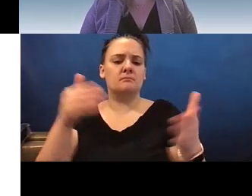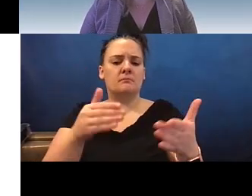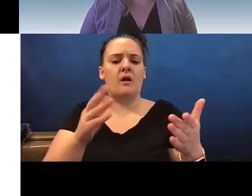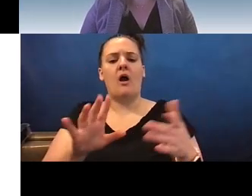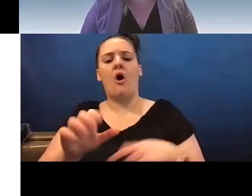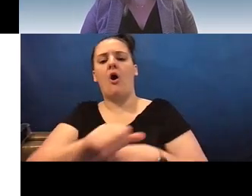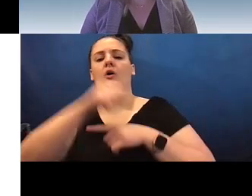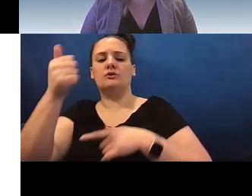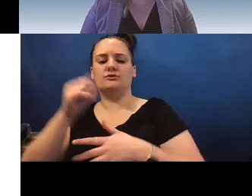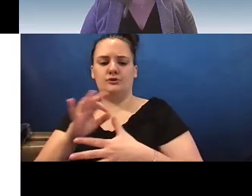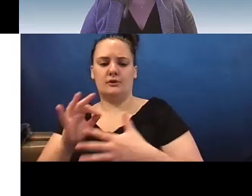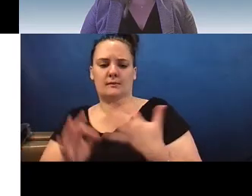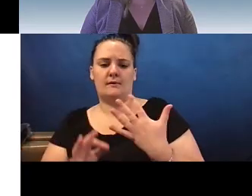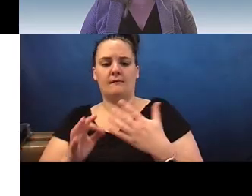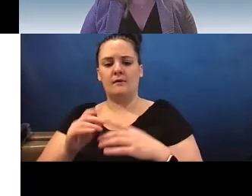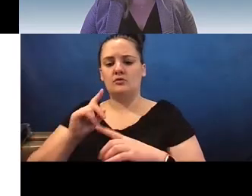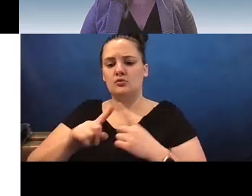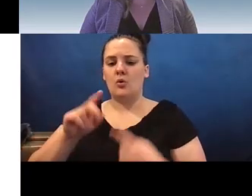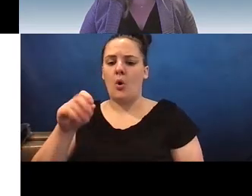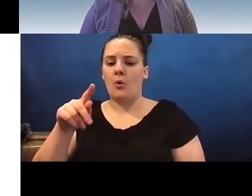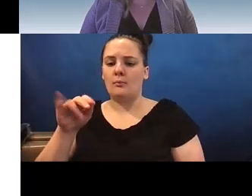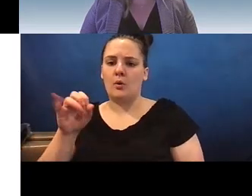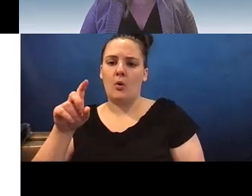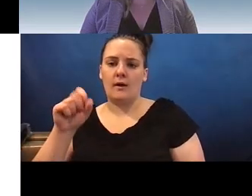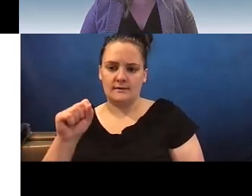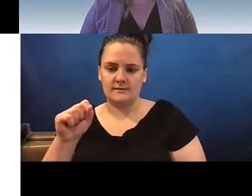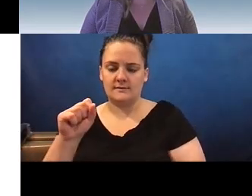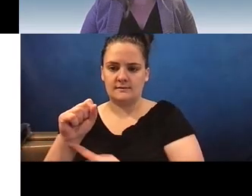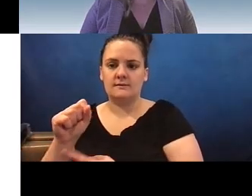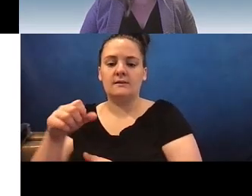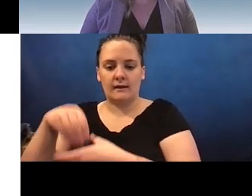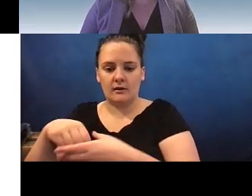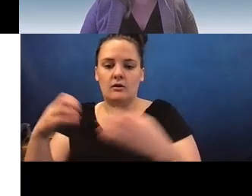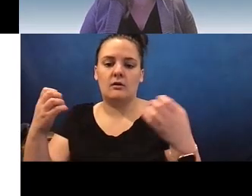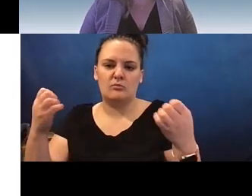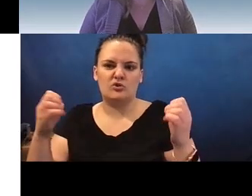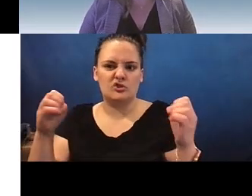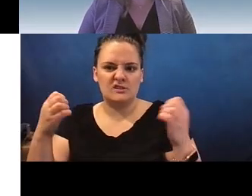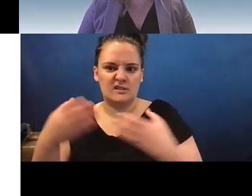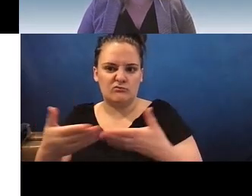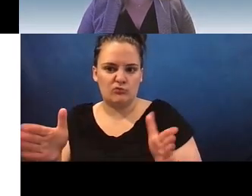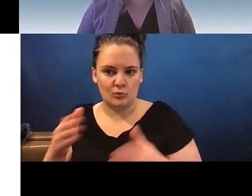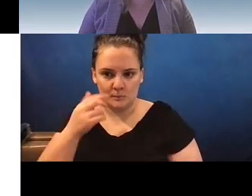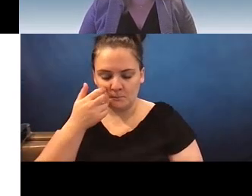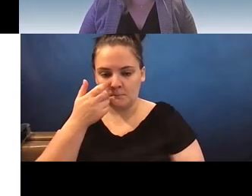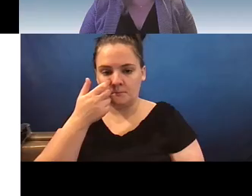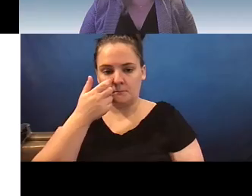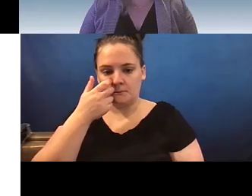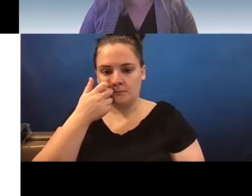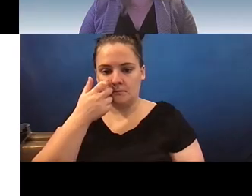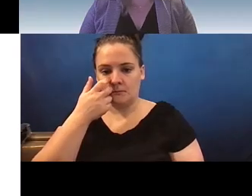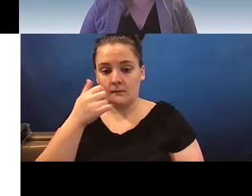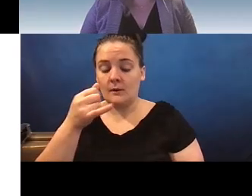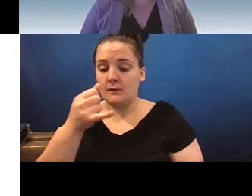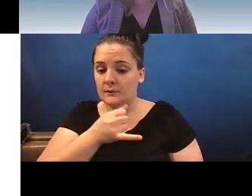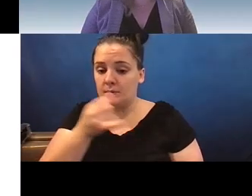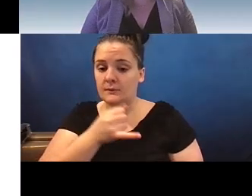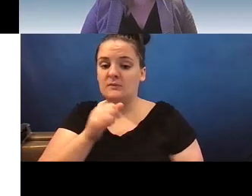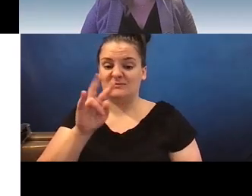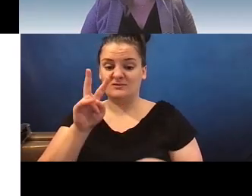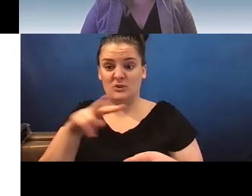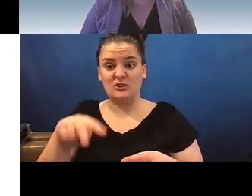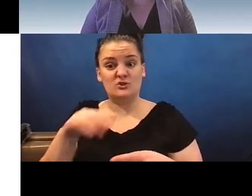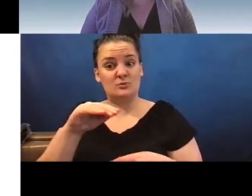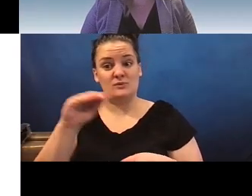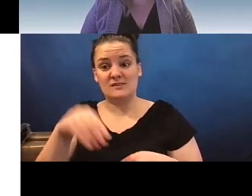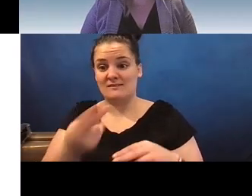over year from program year 1 to 3. It increased by 22%. This measure helps reduce exposure